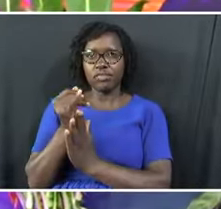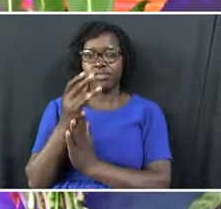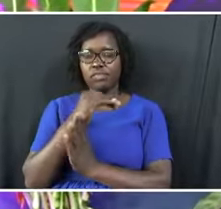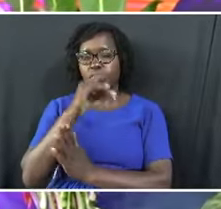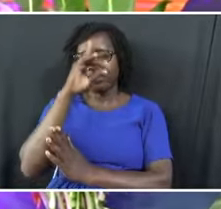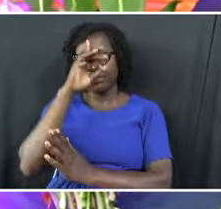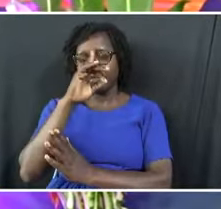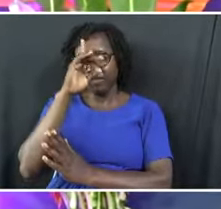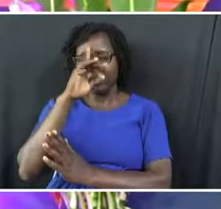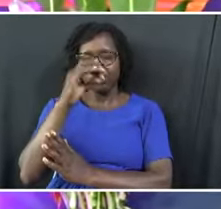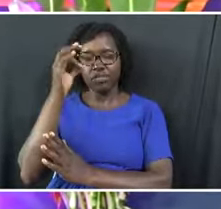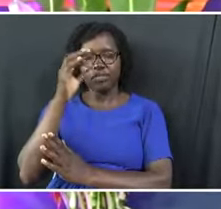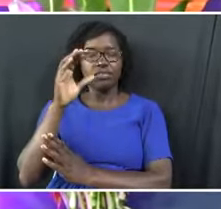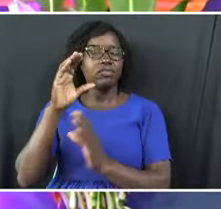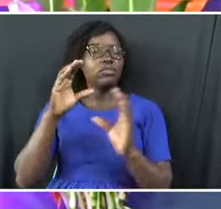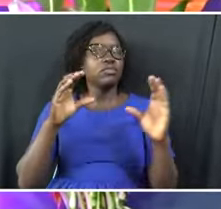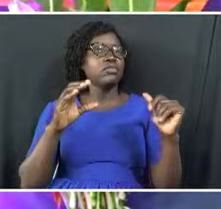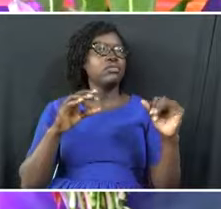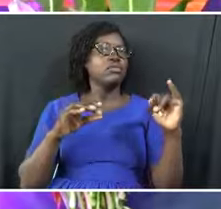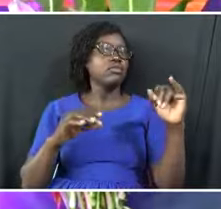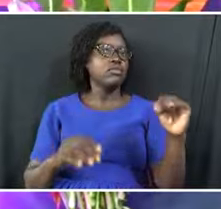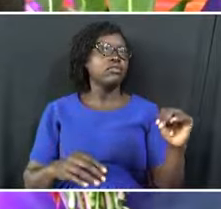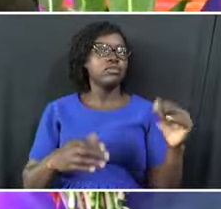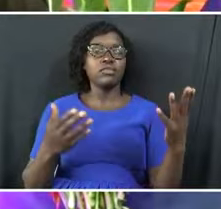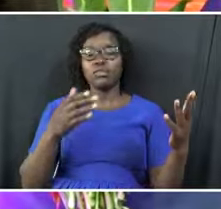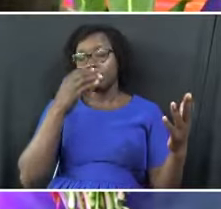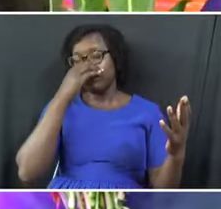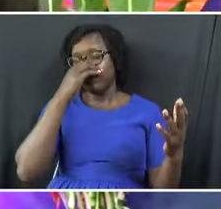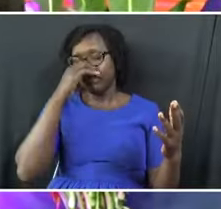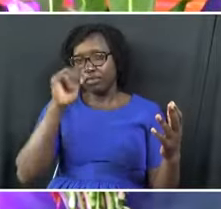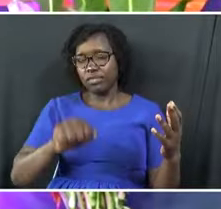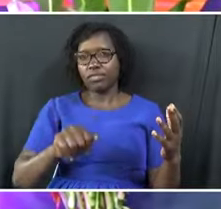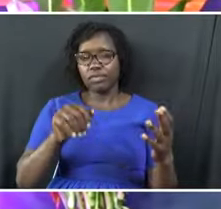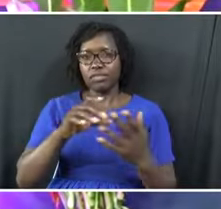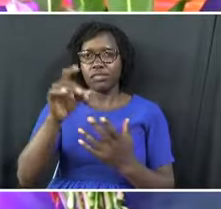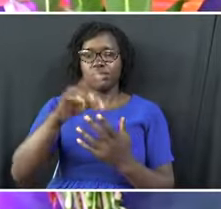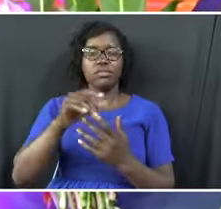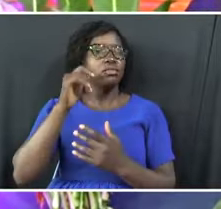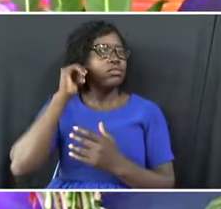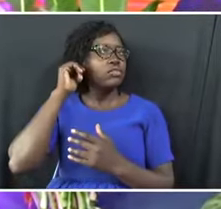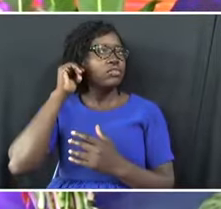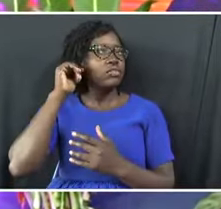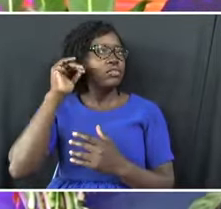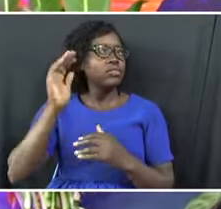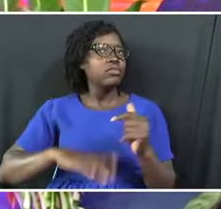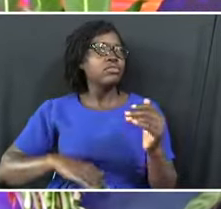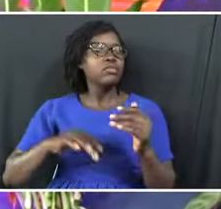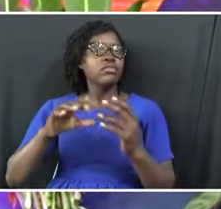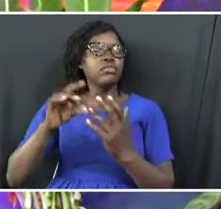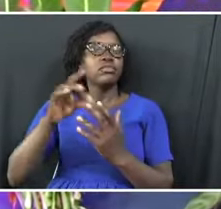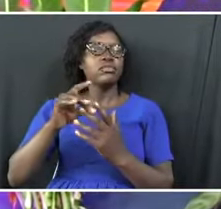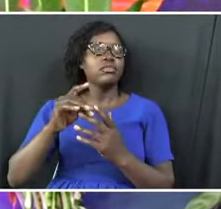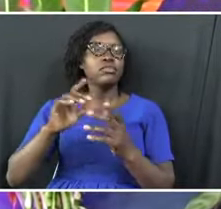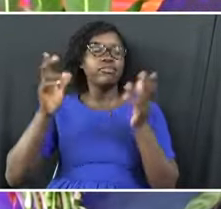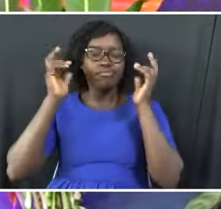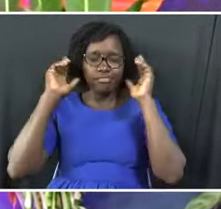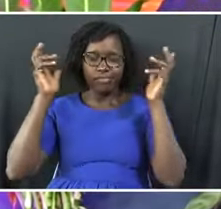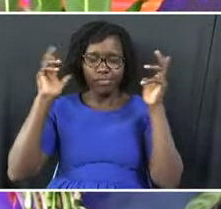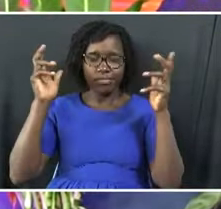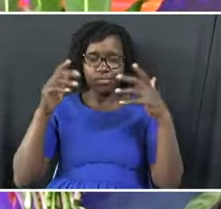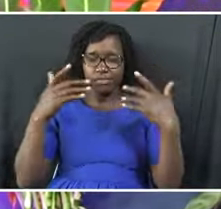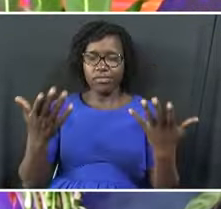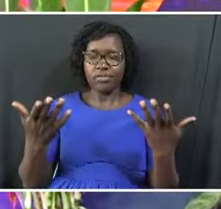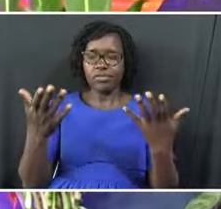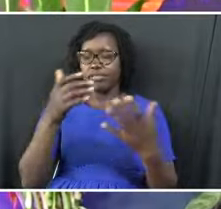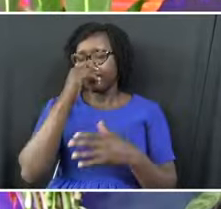of Cain. How I wish that we may choose obedience than choosing disobedience. How